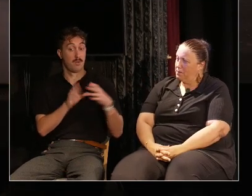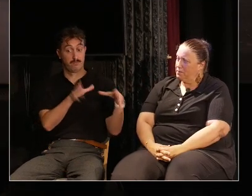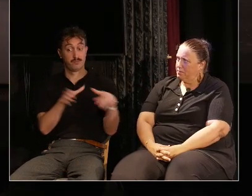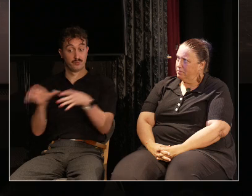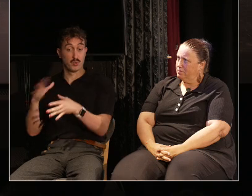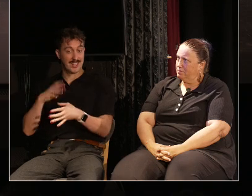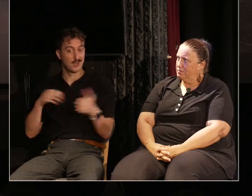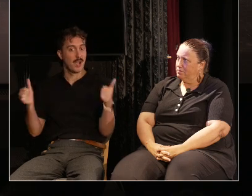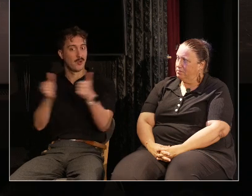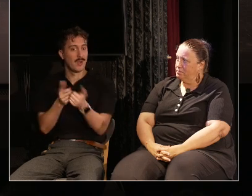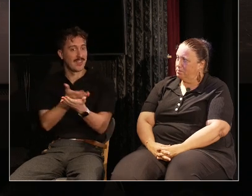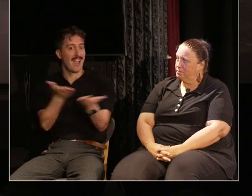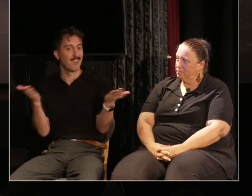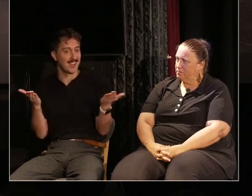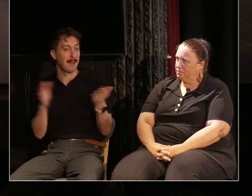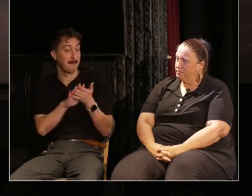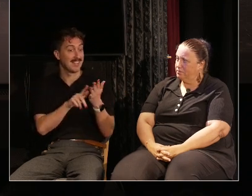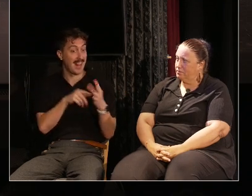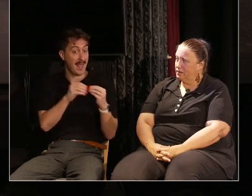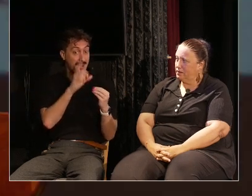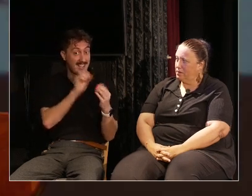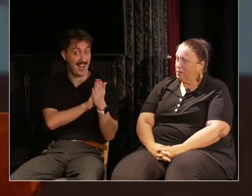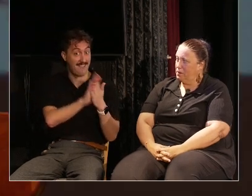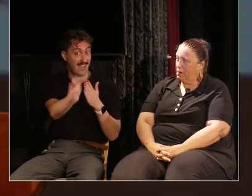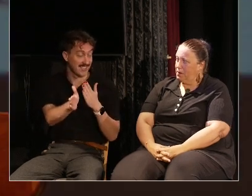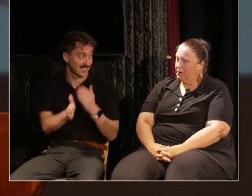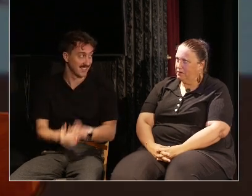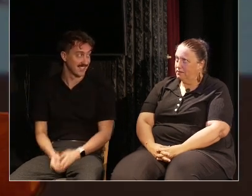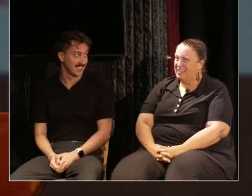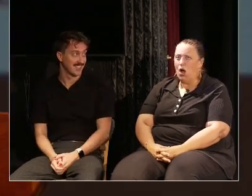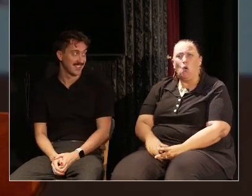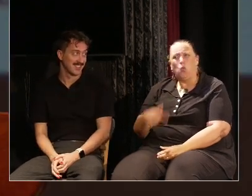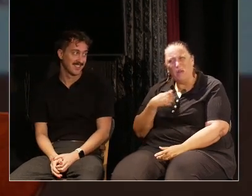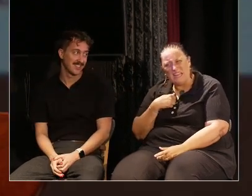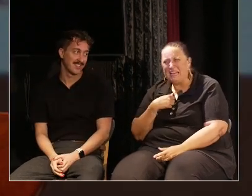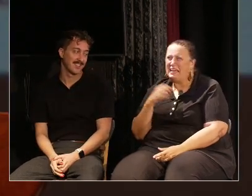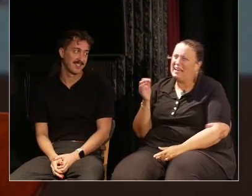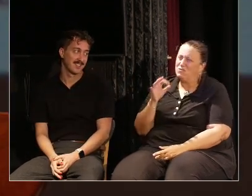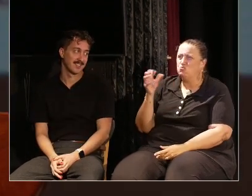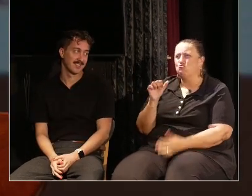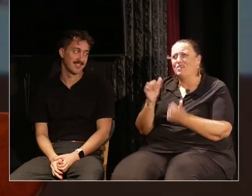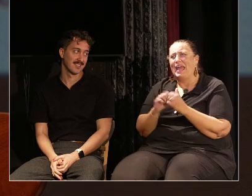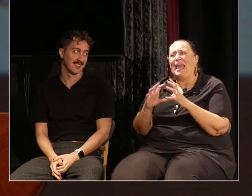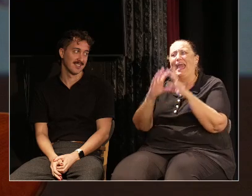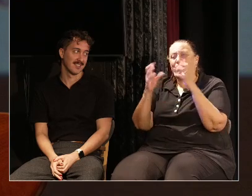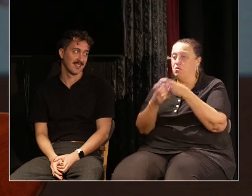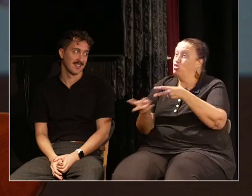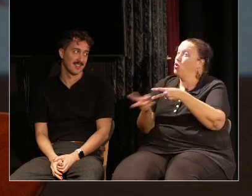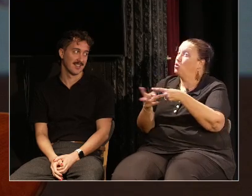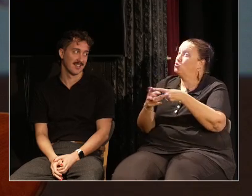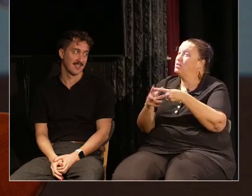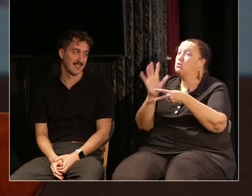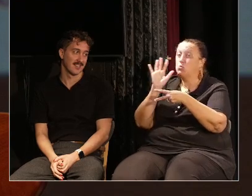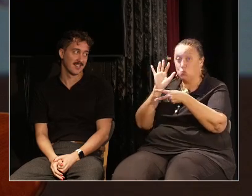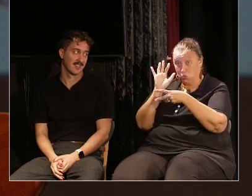on everything in order for Labor to take advances? I think it means that we have to agree on everything, but I really, those two things that I talked about,